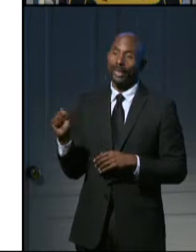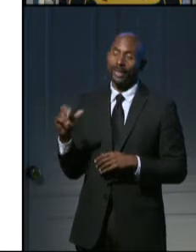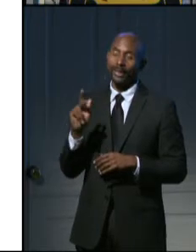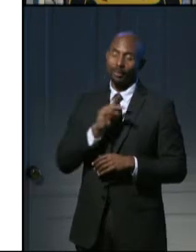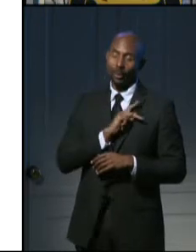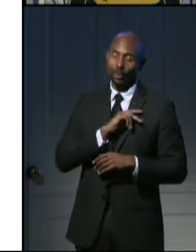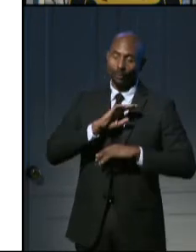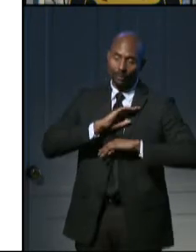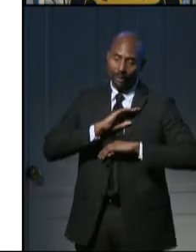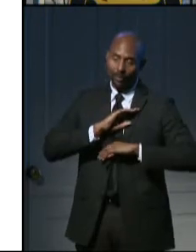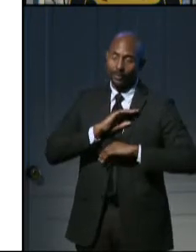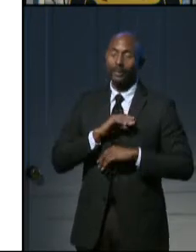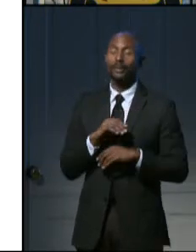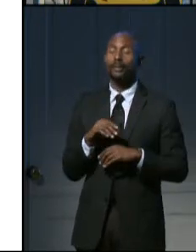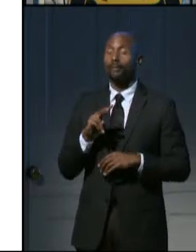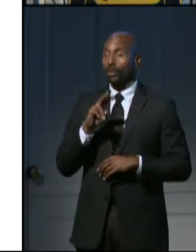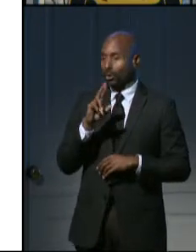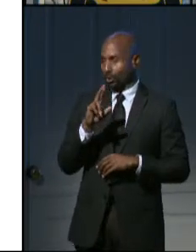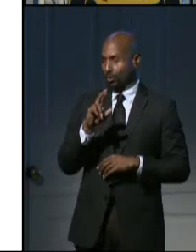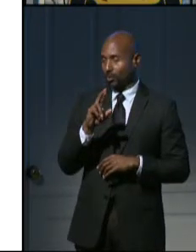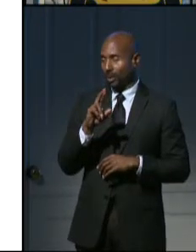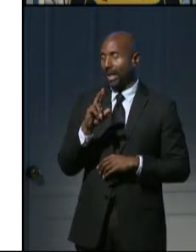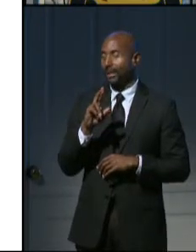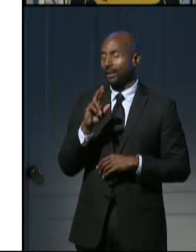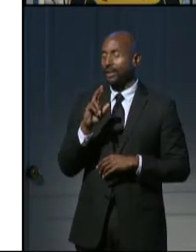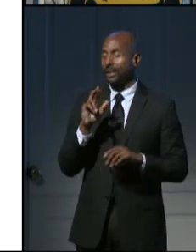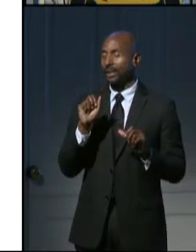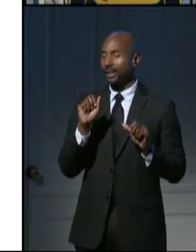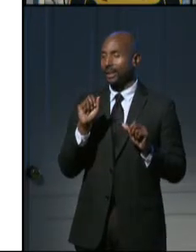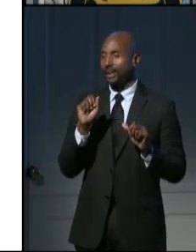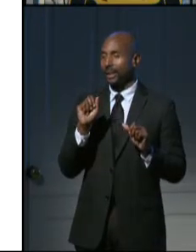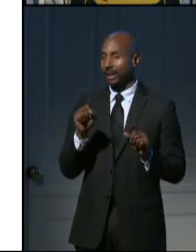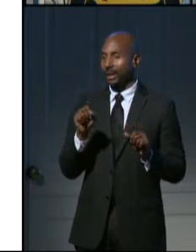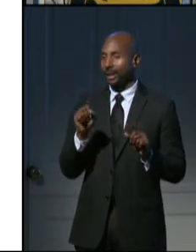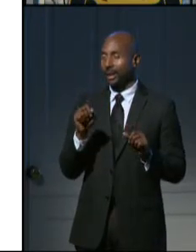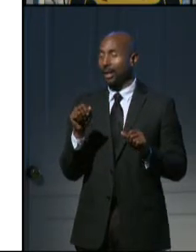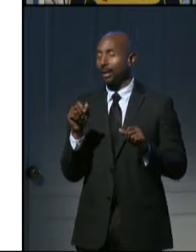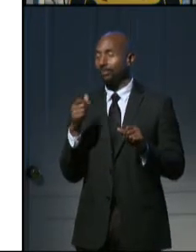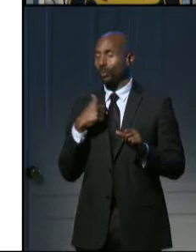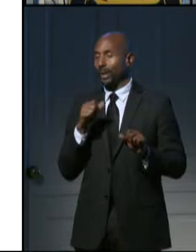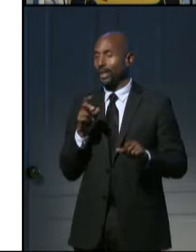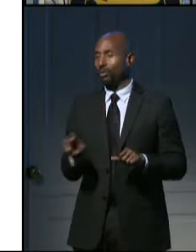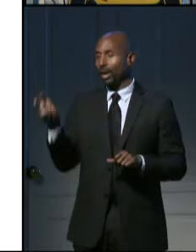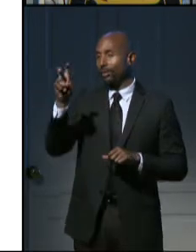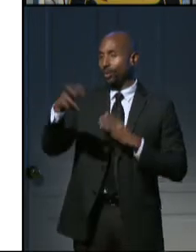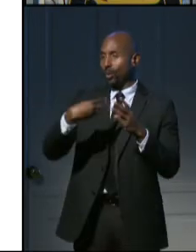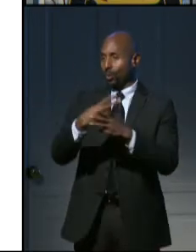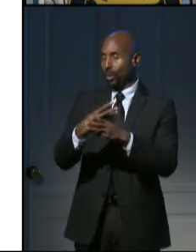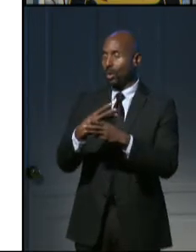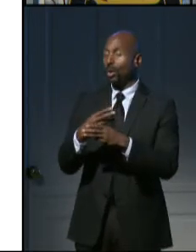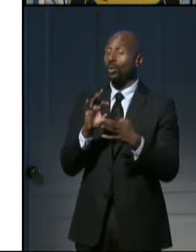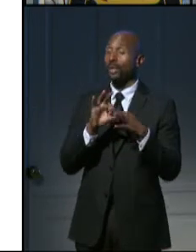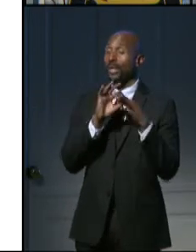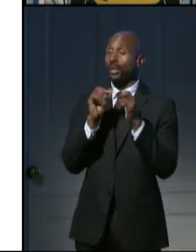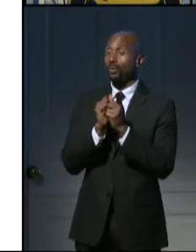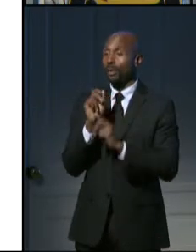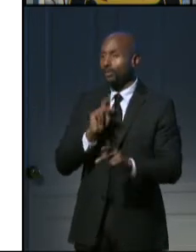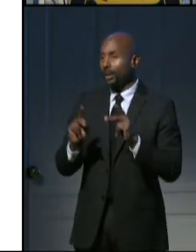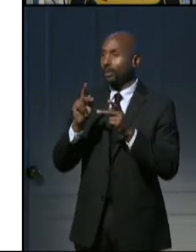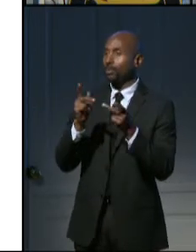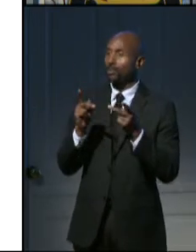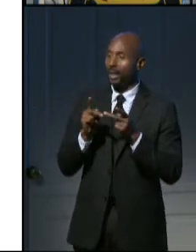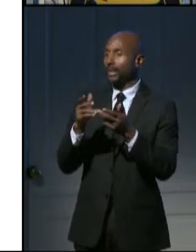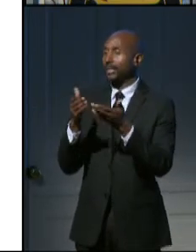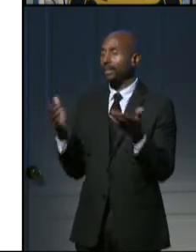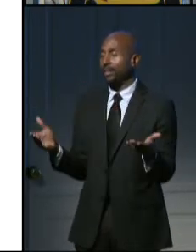fulfillment. Through virtual reality, we can virtually travel the world, connecting with people, places, and